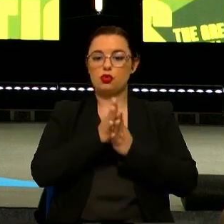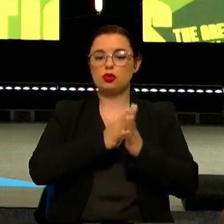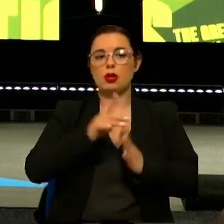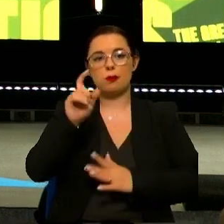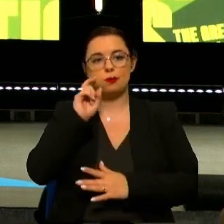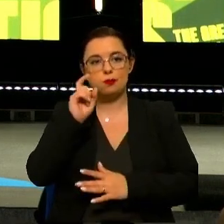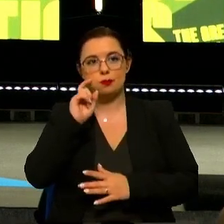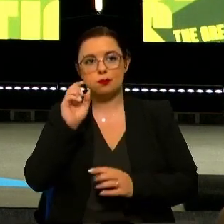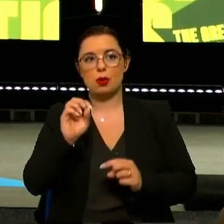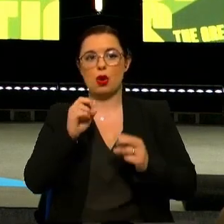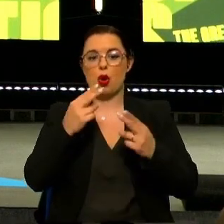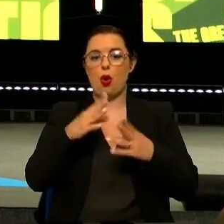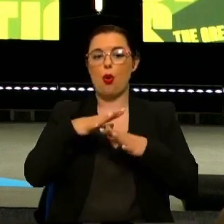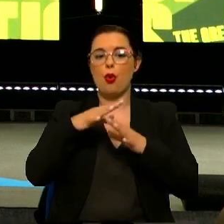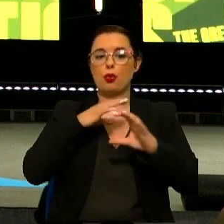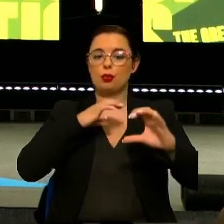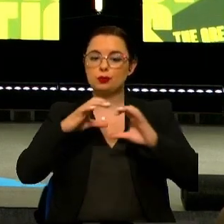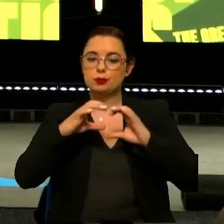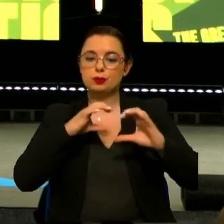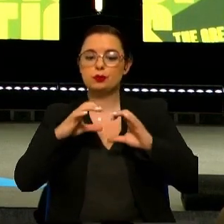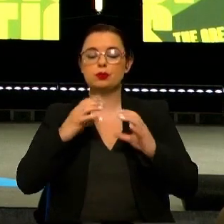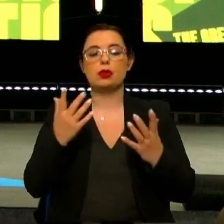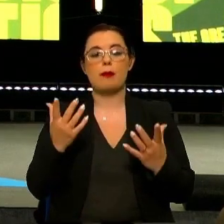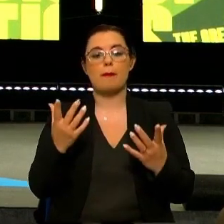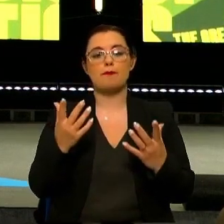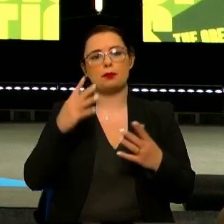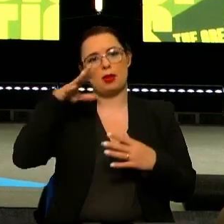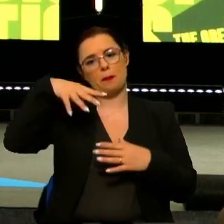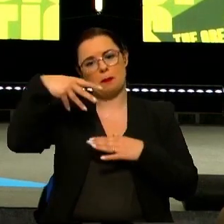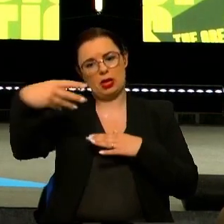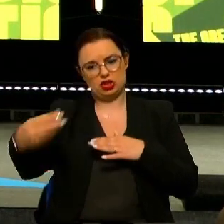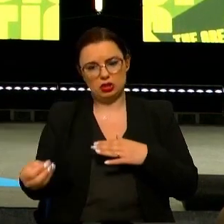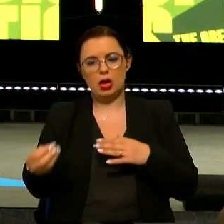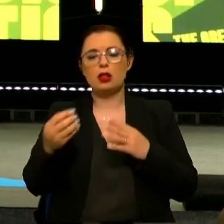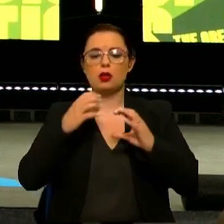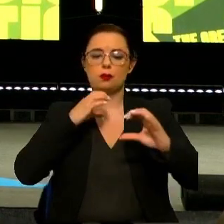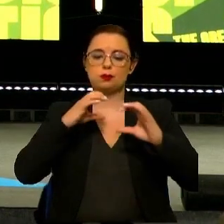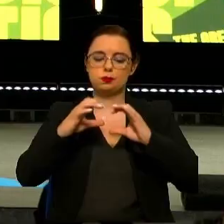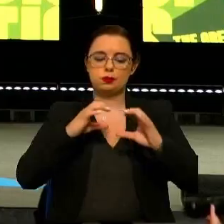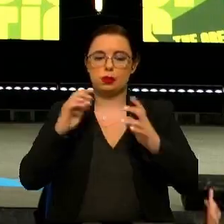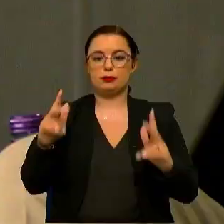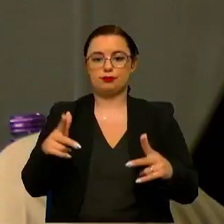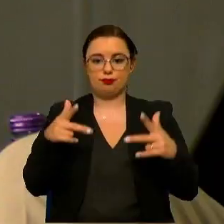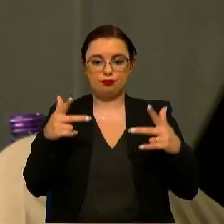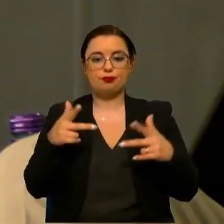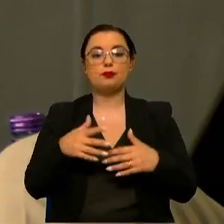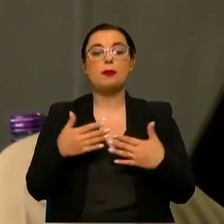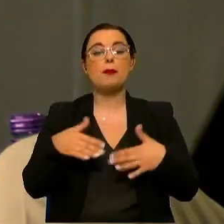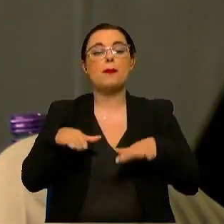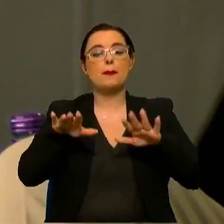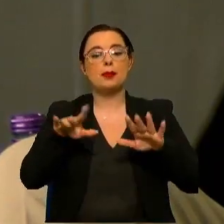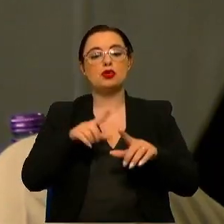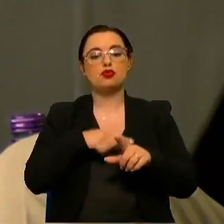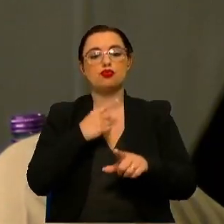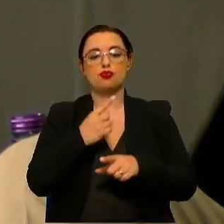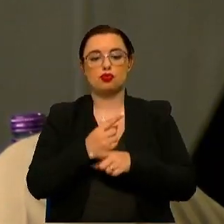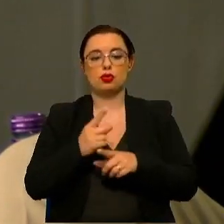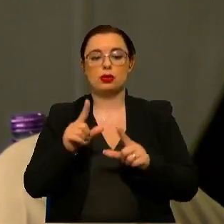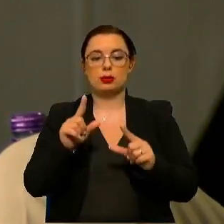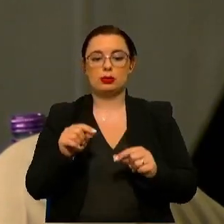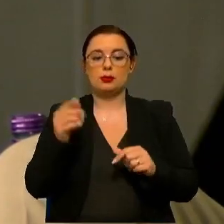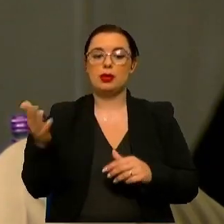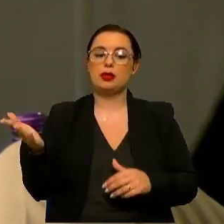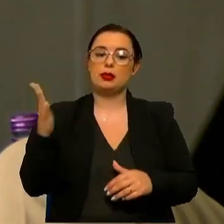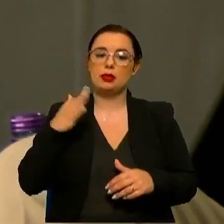be used in the scope of defense, but also communications, and soon in telecommunications